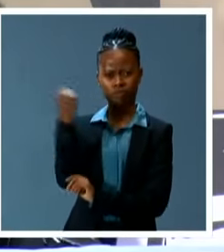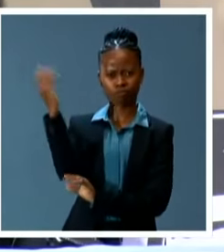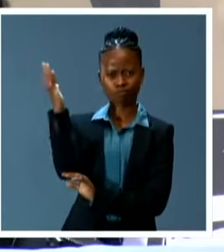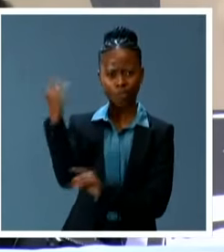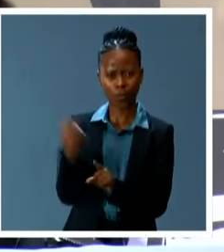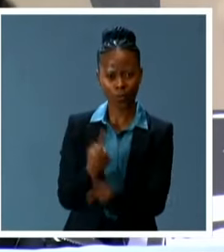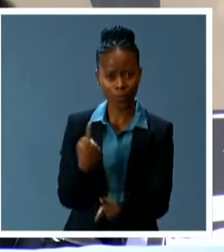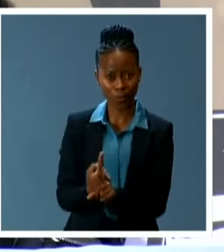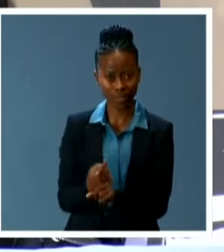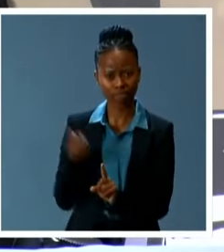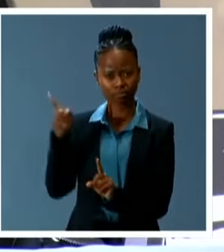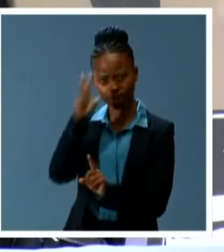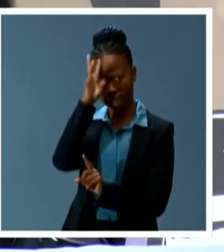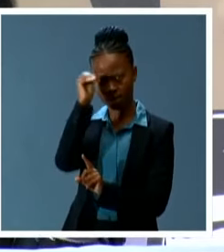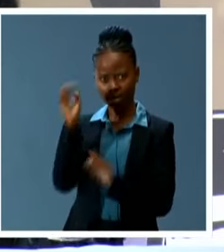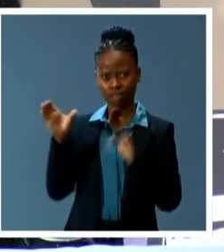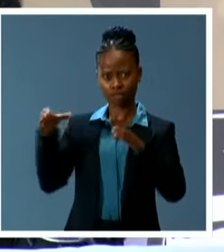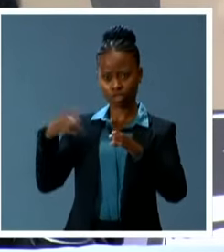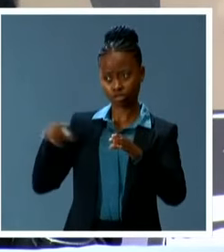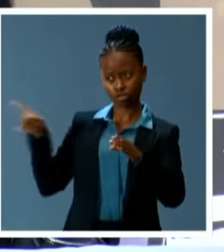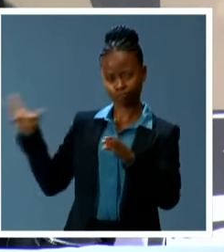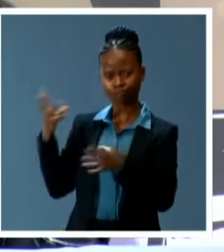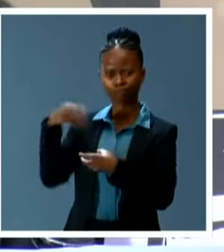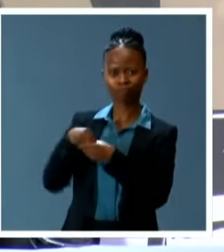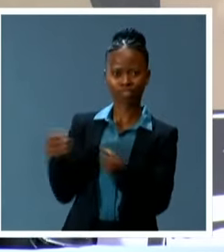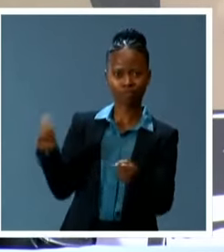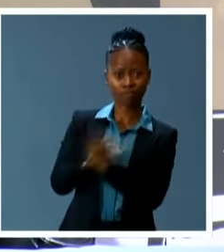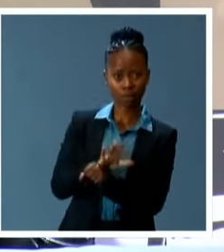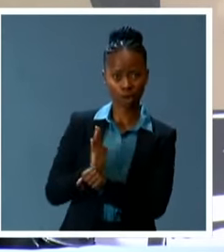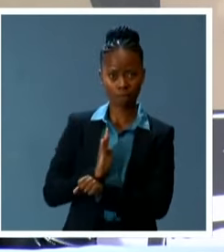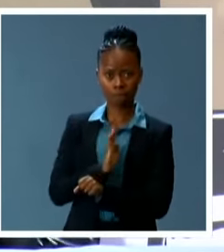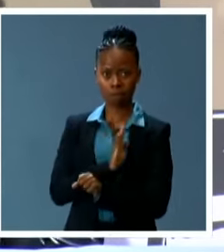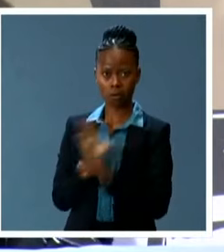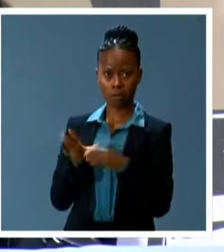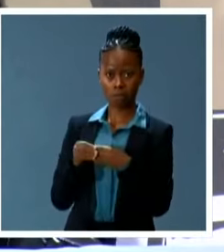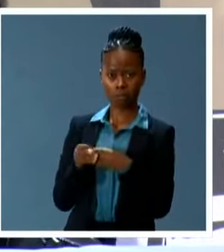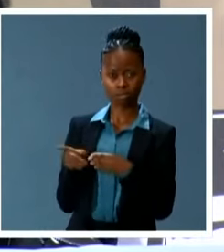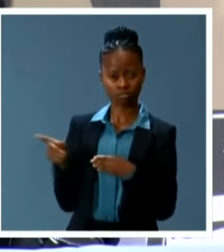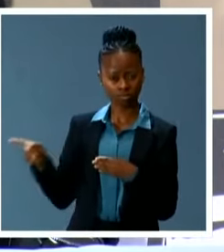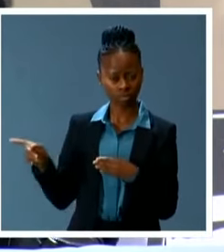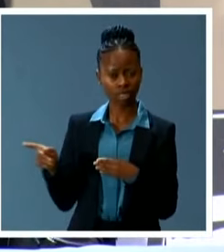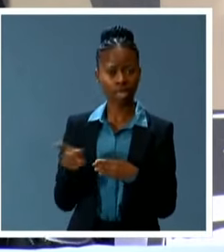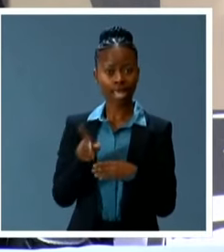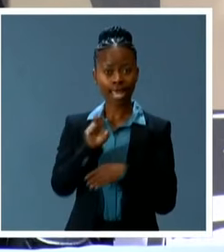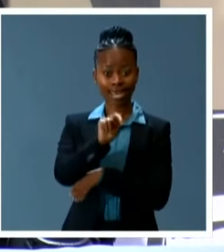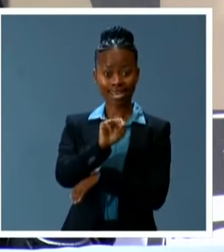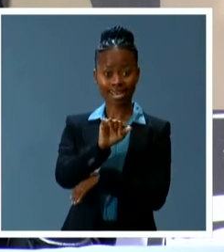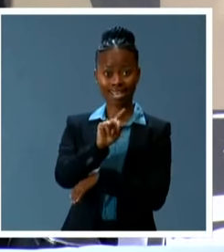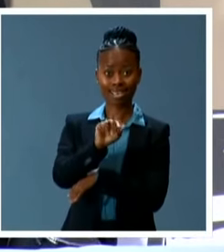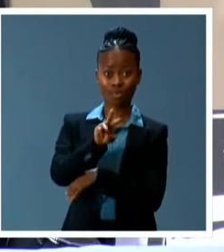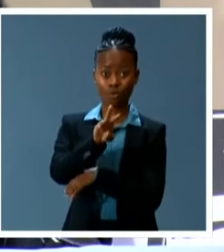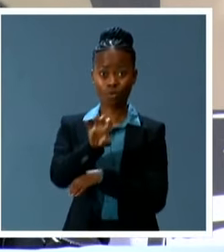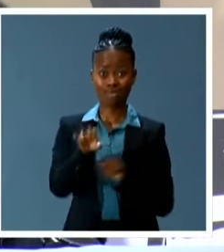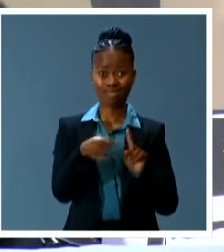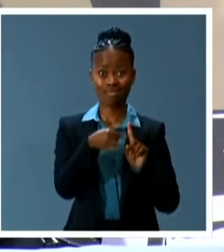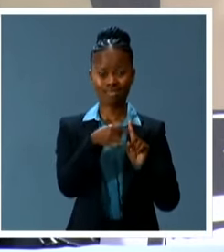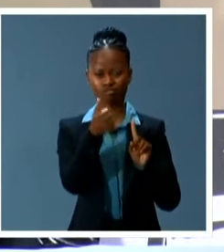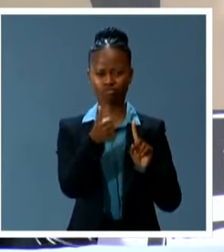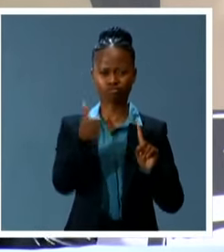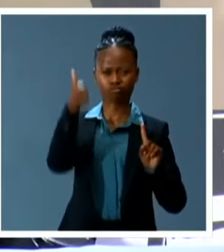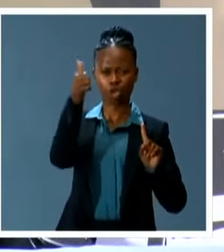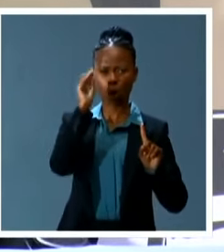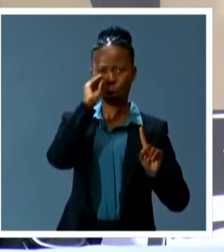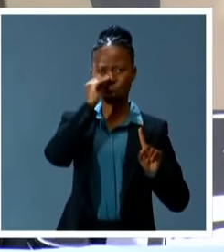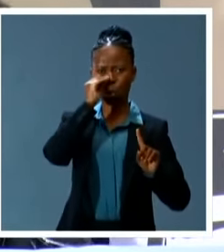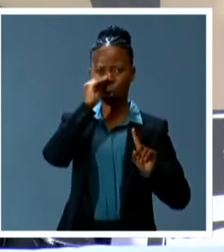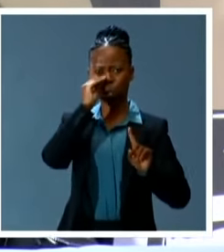the Nelson Mandela Foundation. For those who don't know her, Nigiwe was the senior news anchor. She